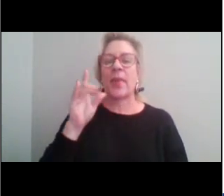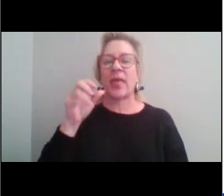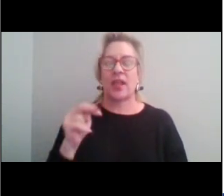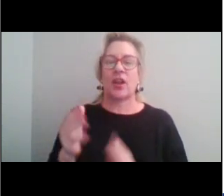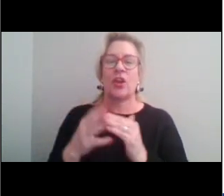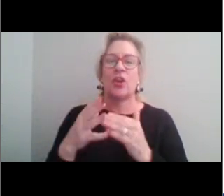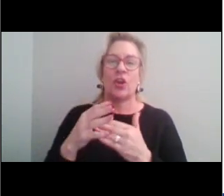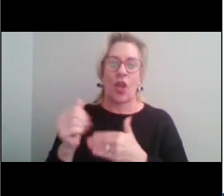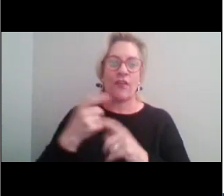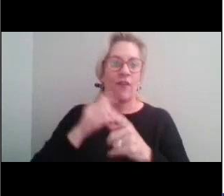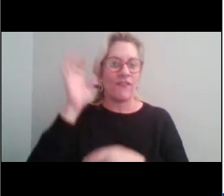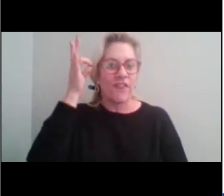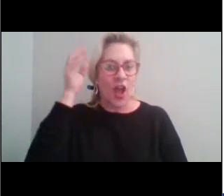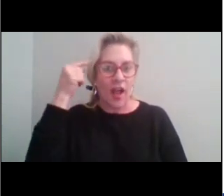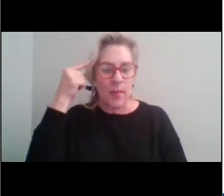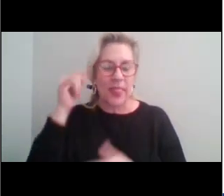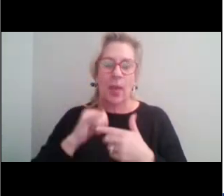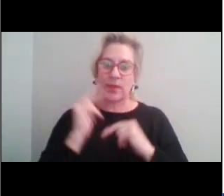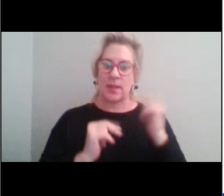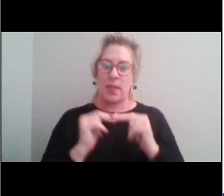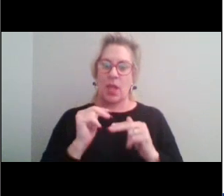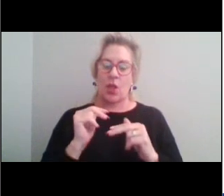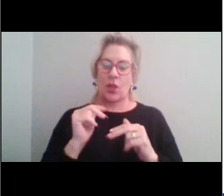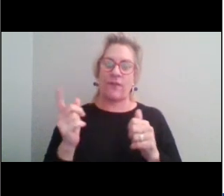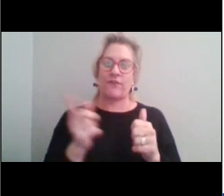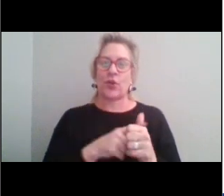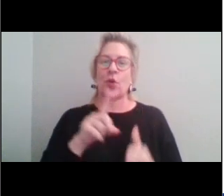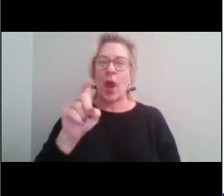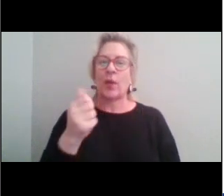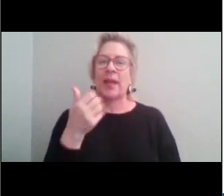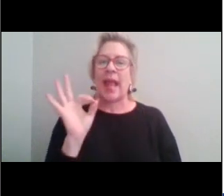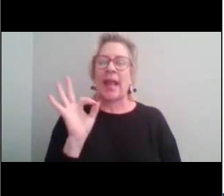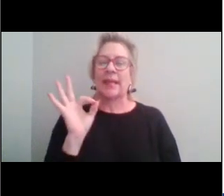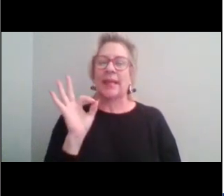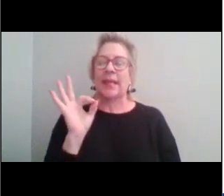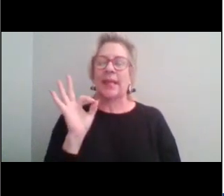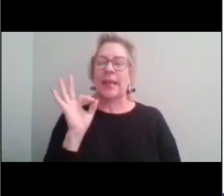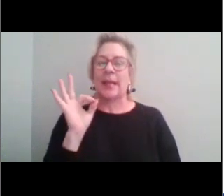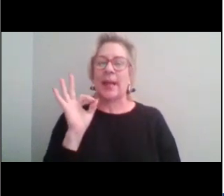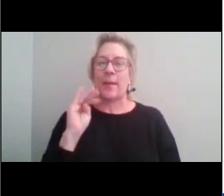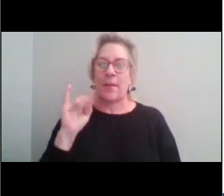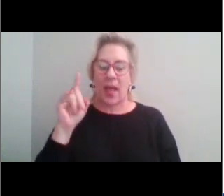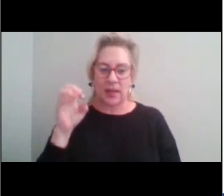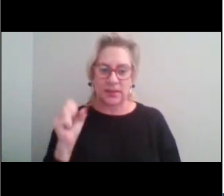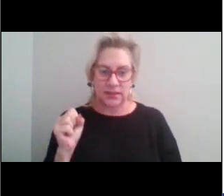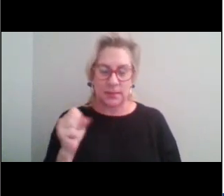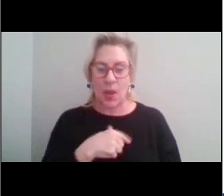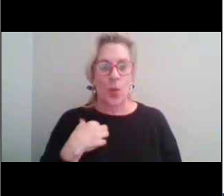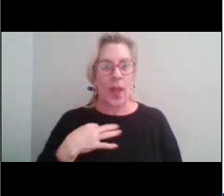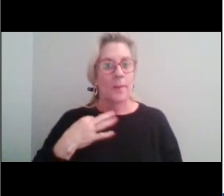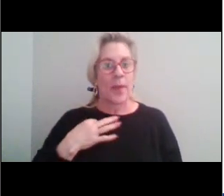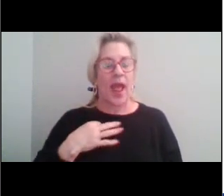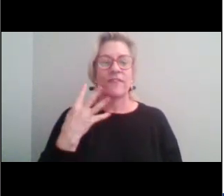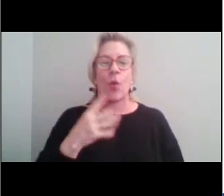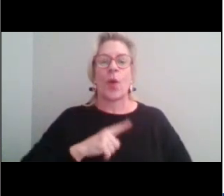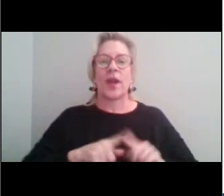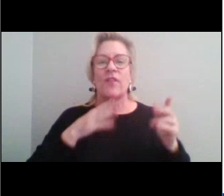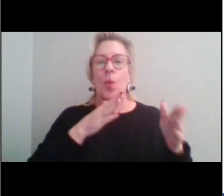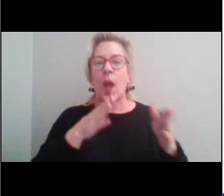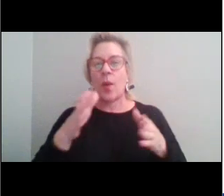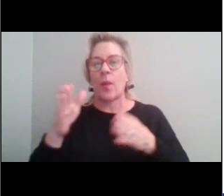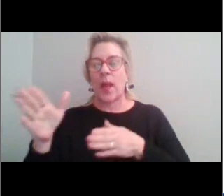and 9. And that was to build the first 119 miles of this project. Now, California applied for 4 different ways to start or